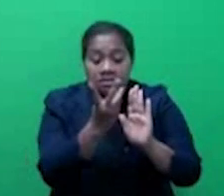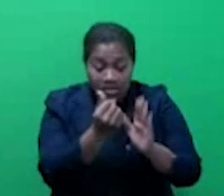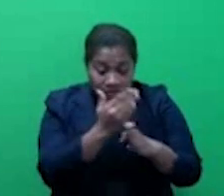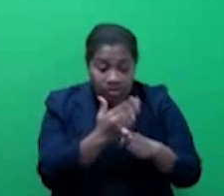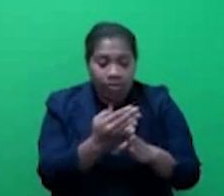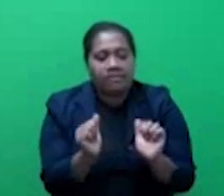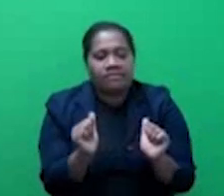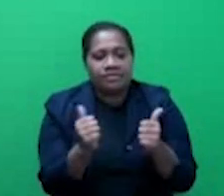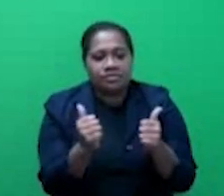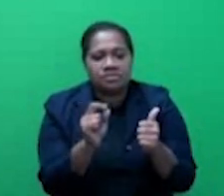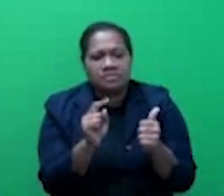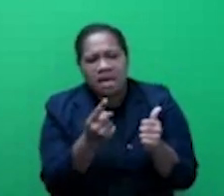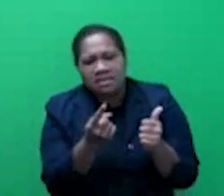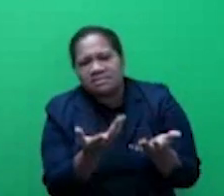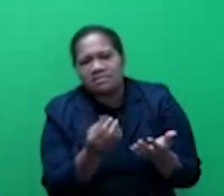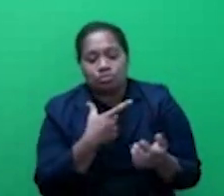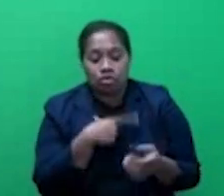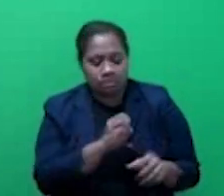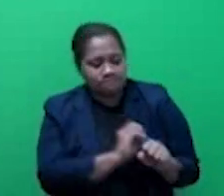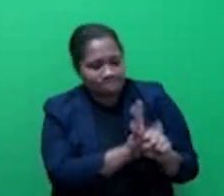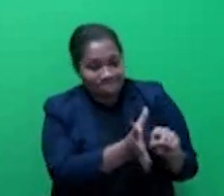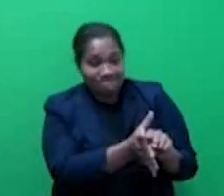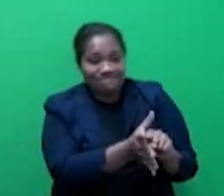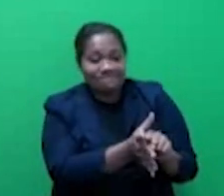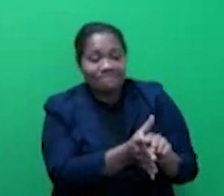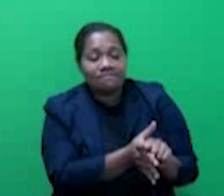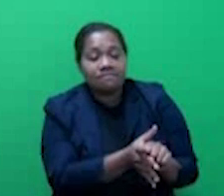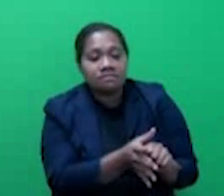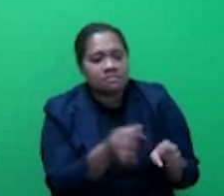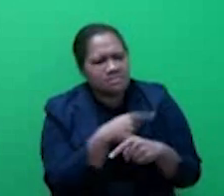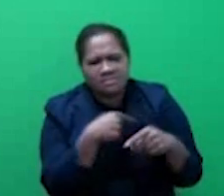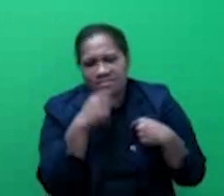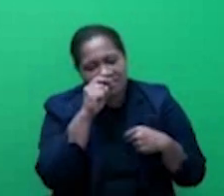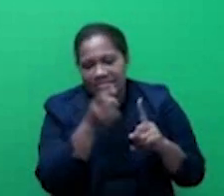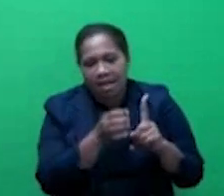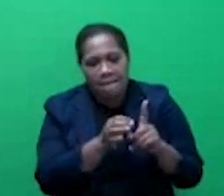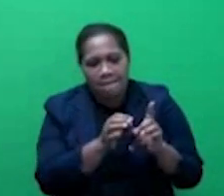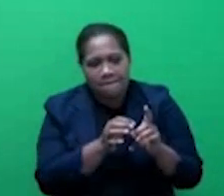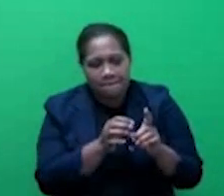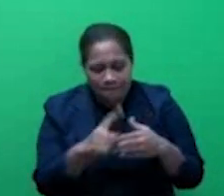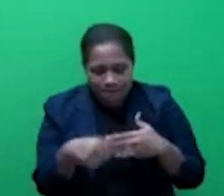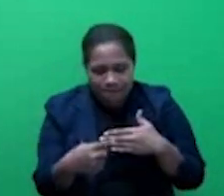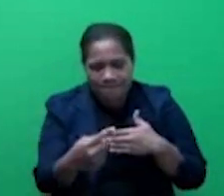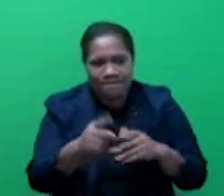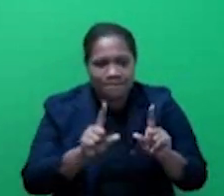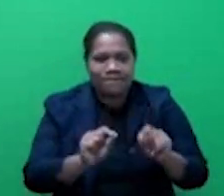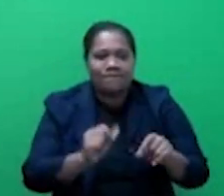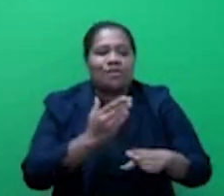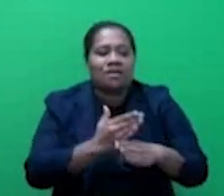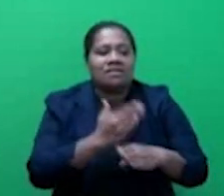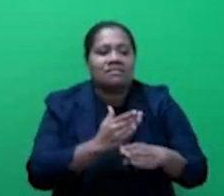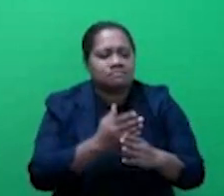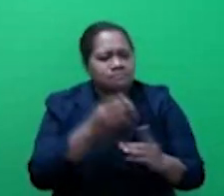is complete. Unfortunately, due to COVID-19, we could not progress the work further. And the